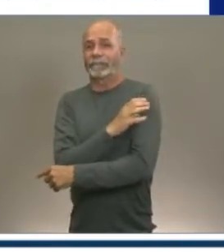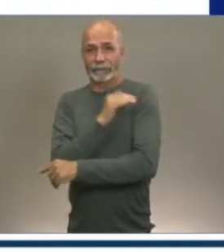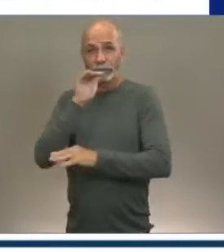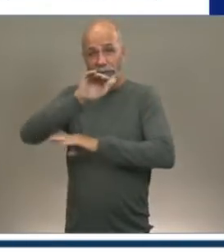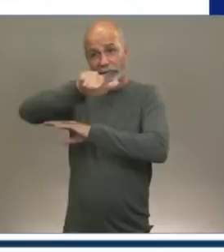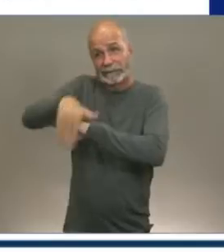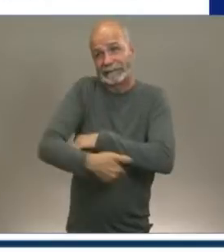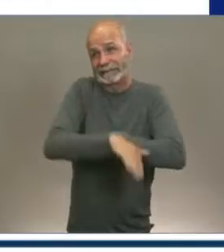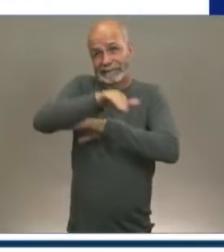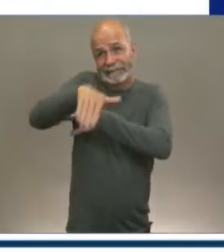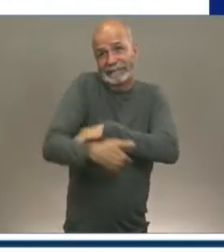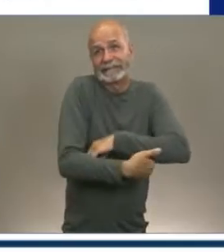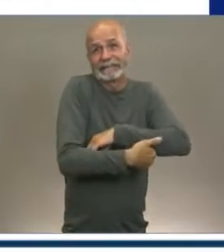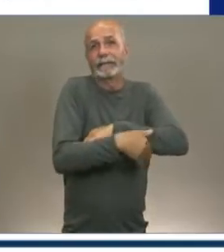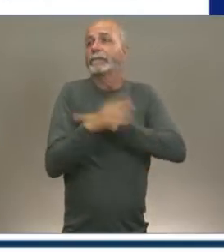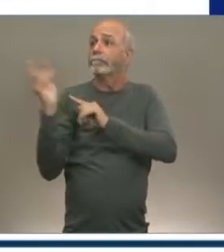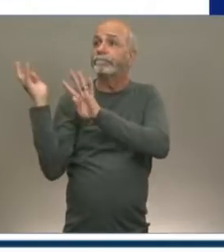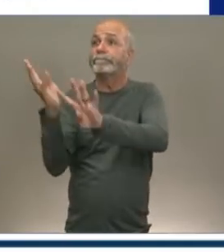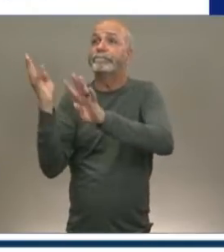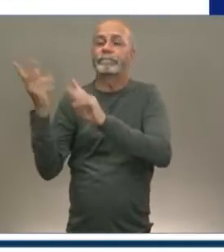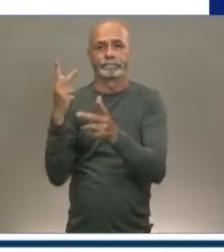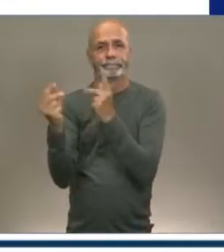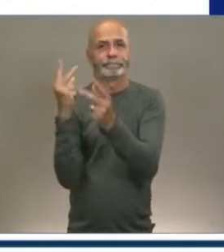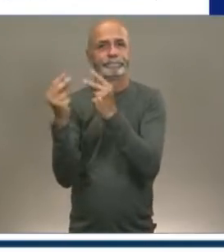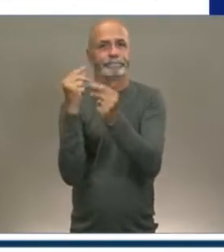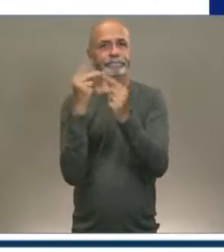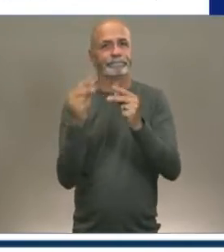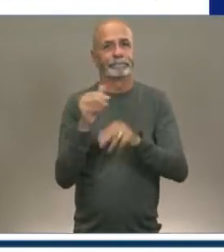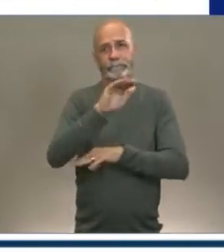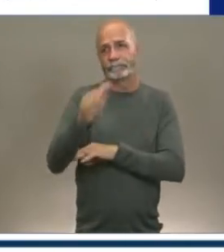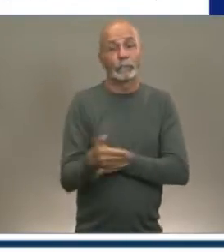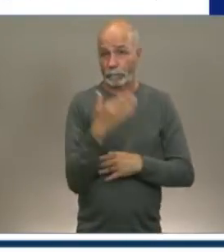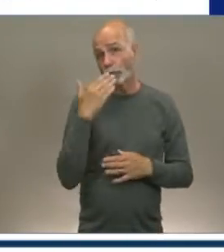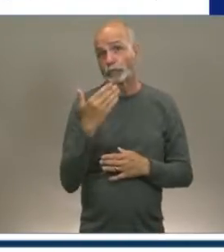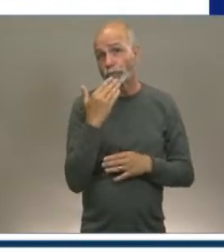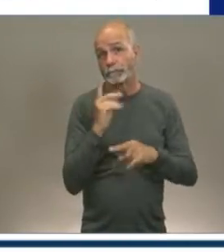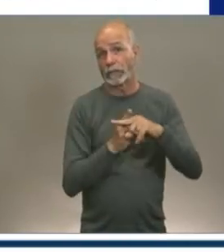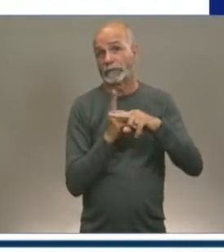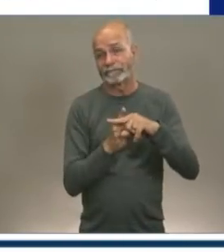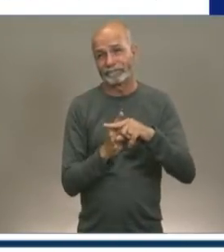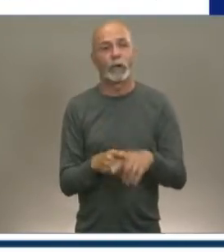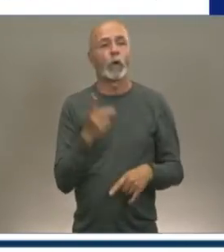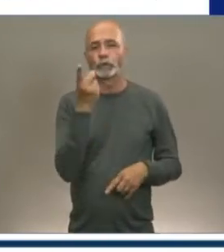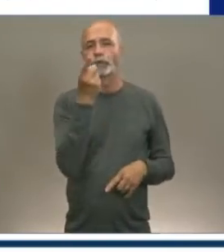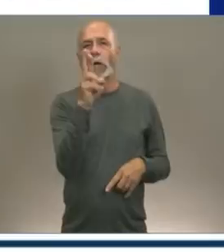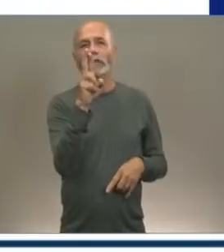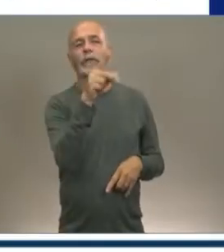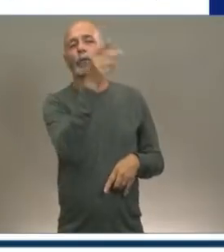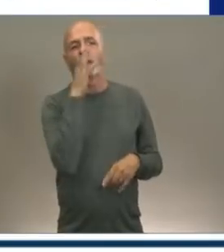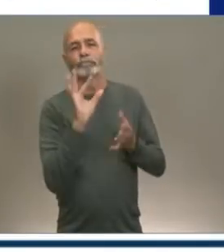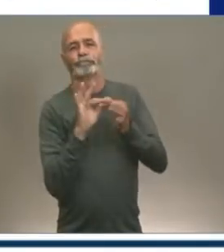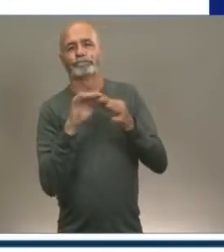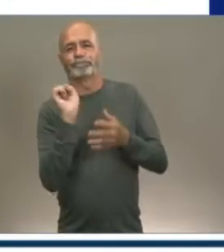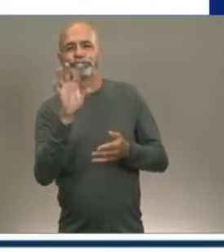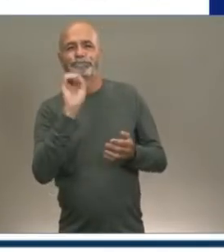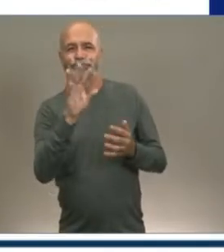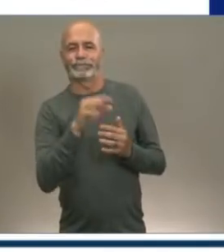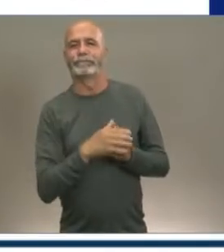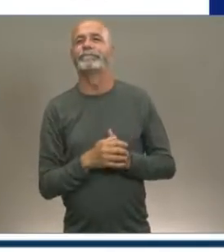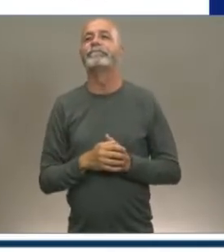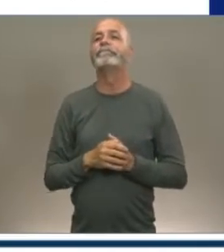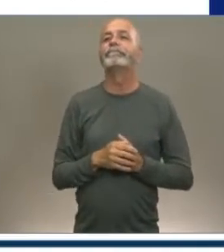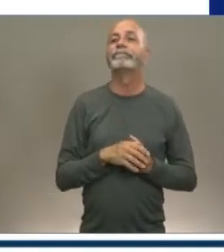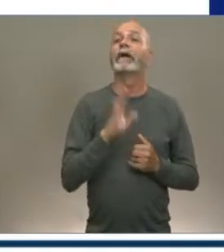that's all good news on the vaccine front, and Dr. Strang will have more to say about that. Yesterday was a big day for our